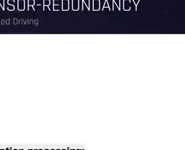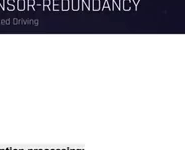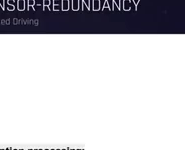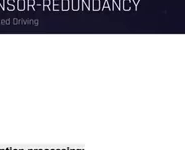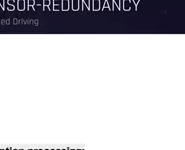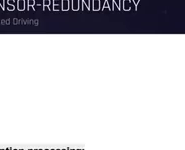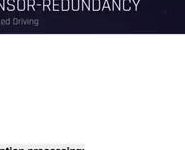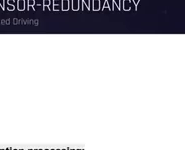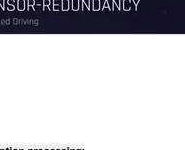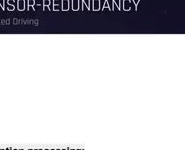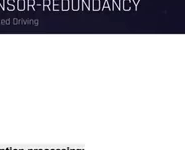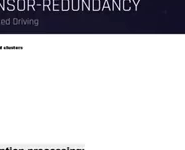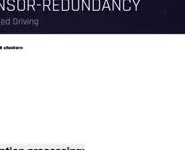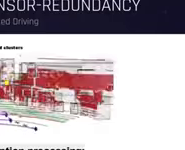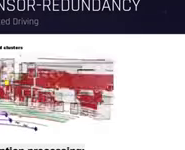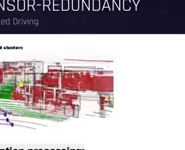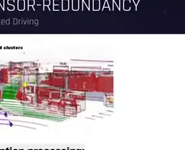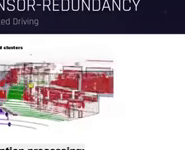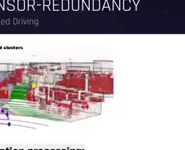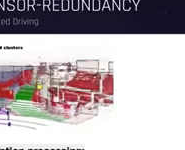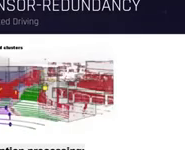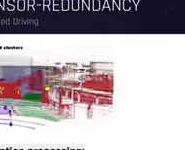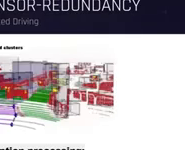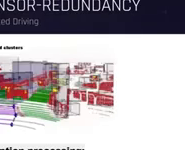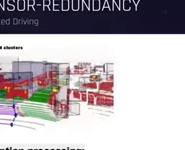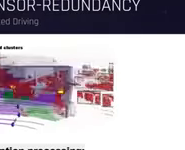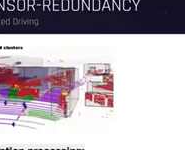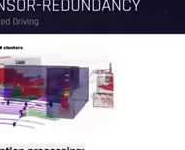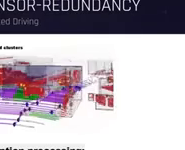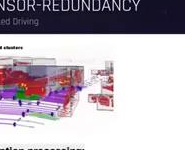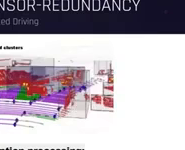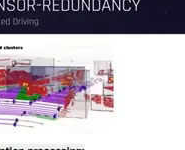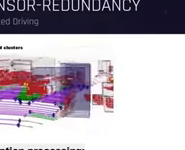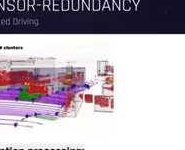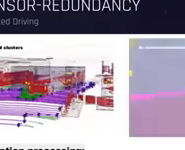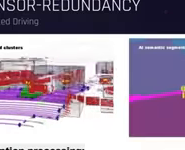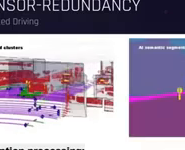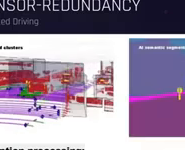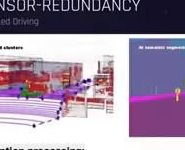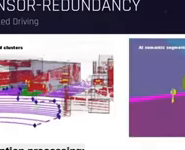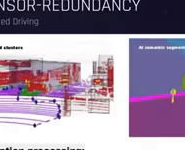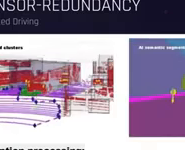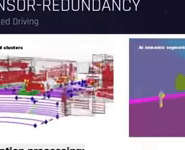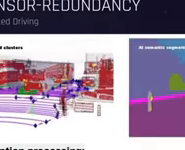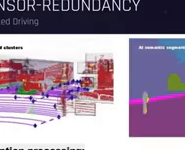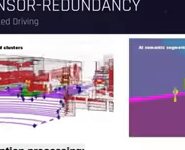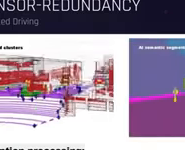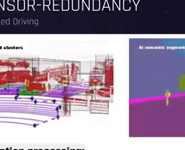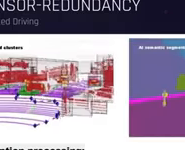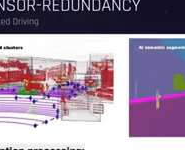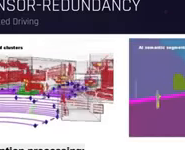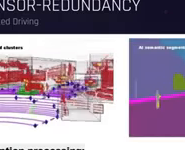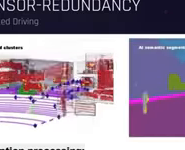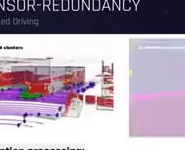detection, and this is simply a demo how what we show also in our decks to customers. So you see here, right? I have to go